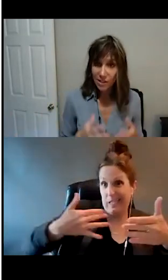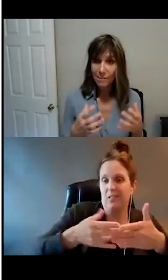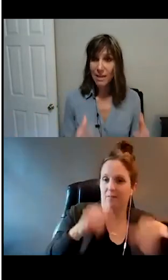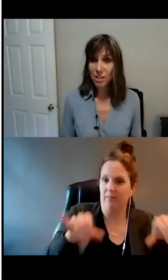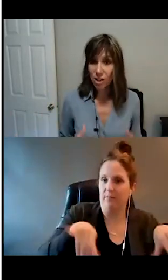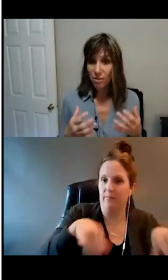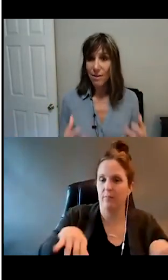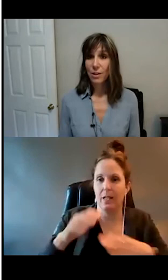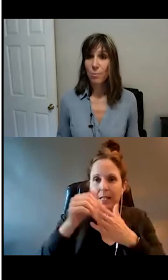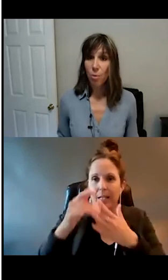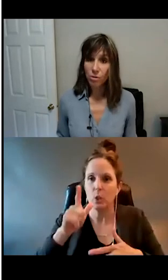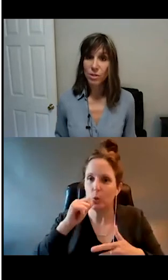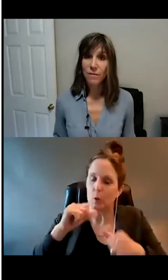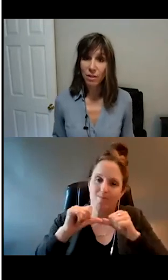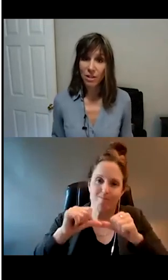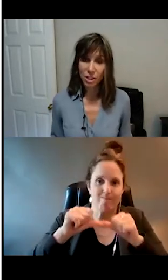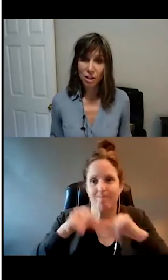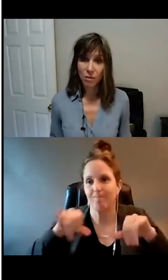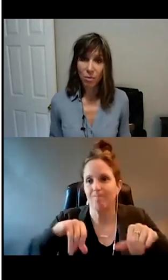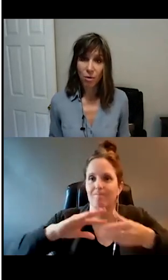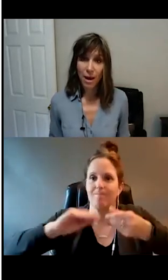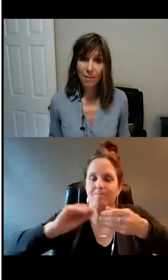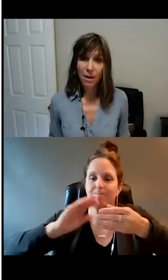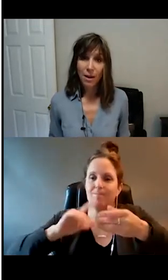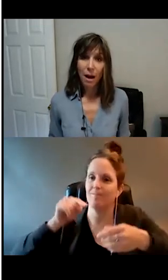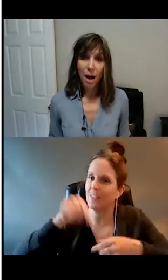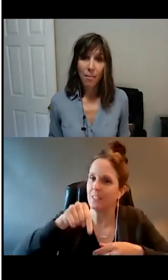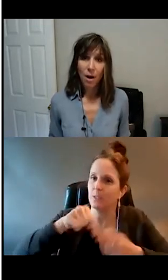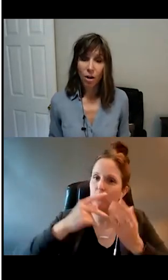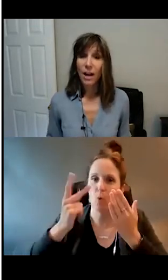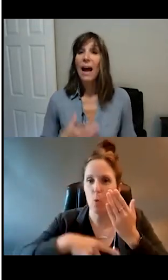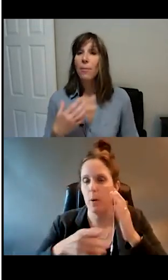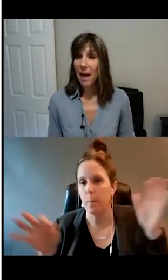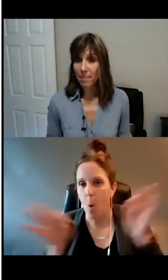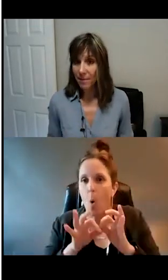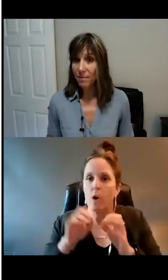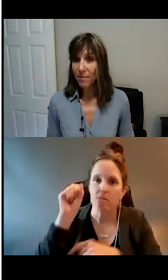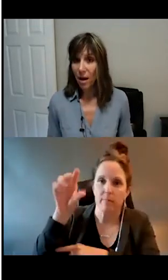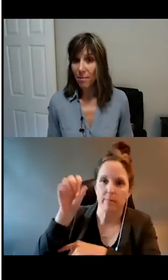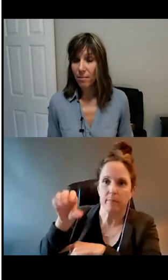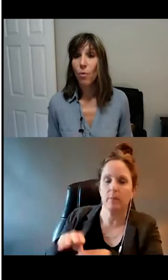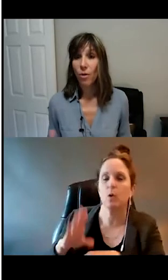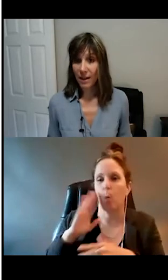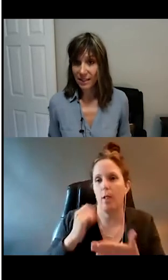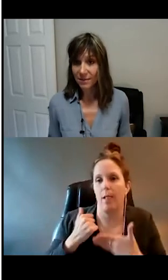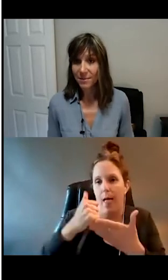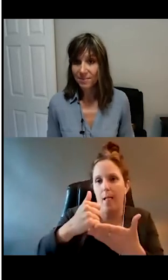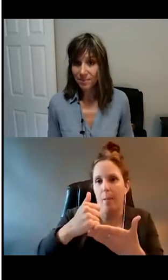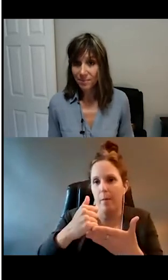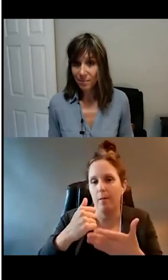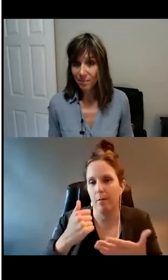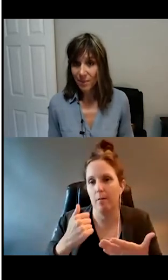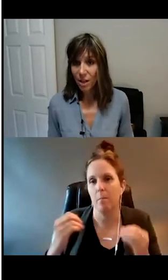doing constant messaging around the importance of a new initiative or program are going to help that be more